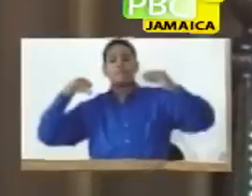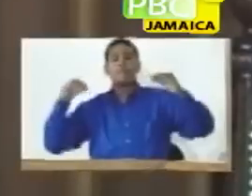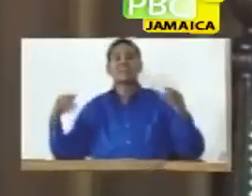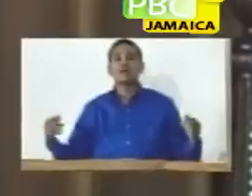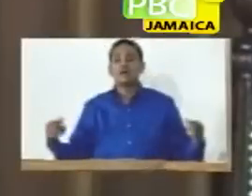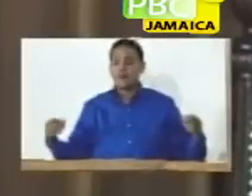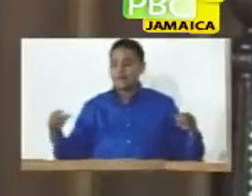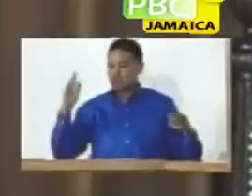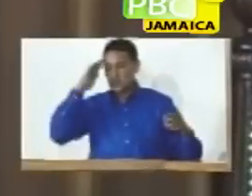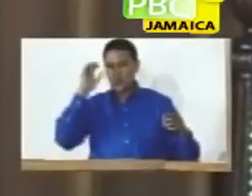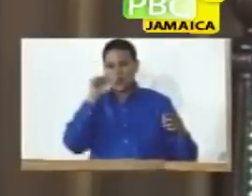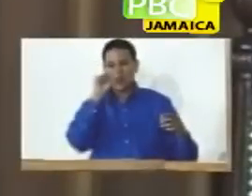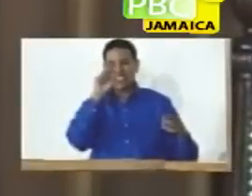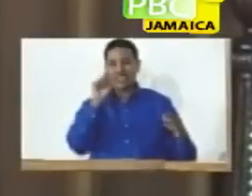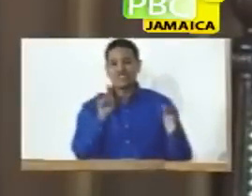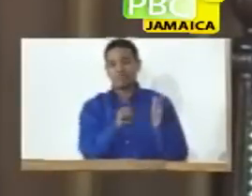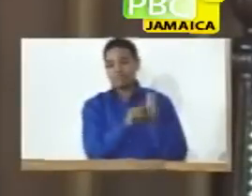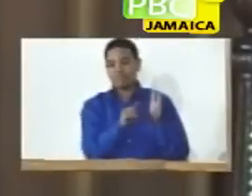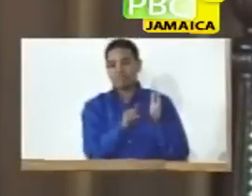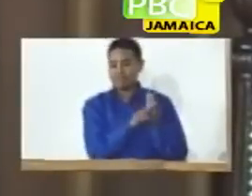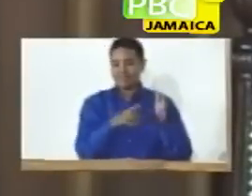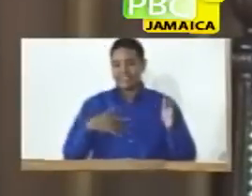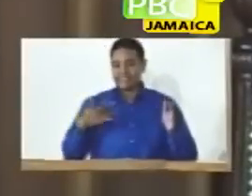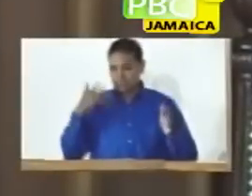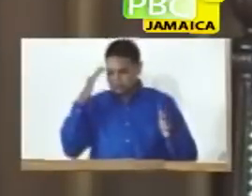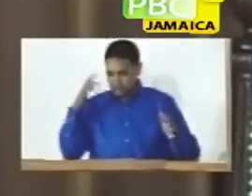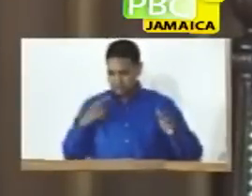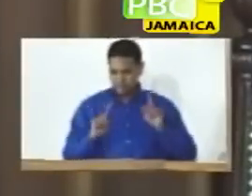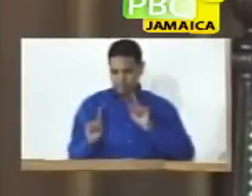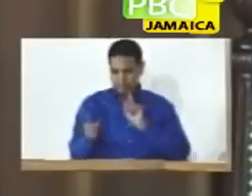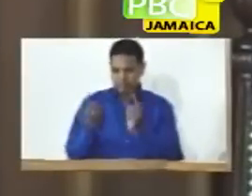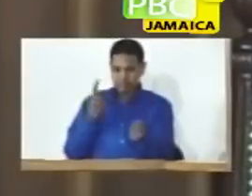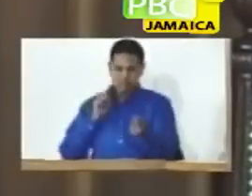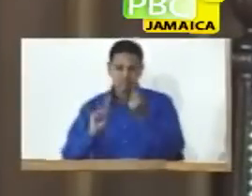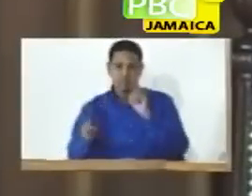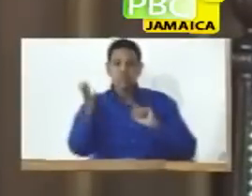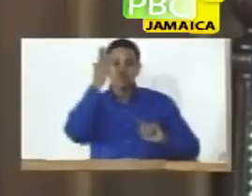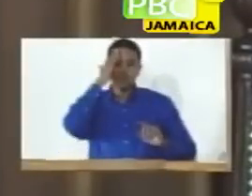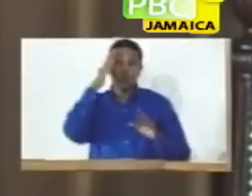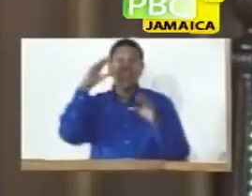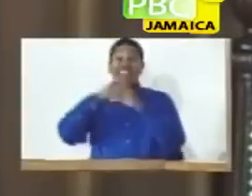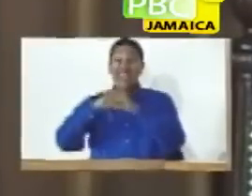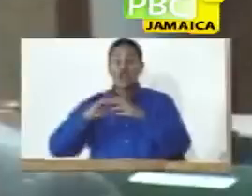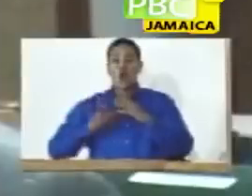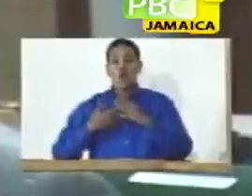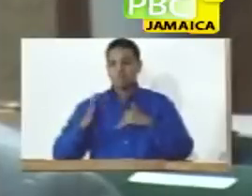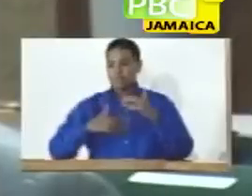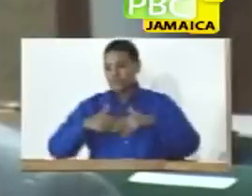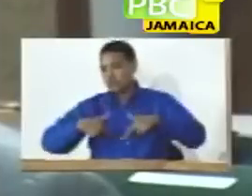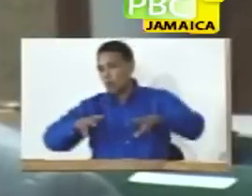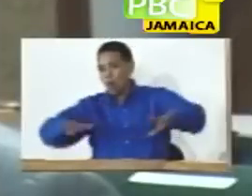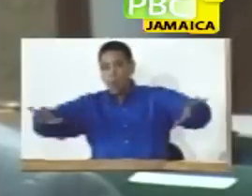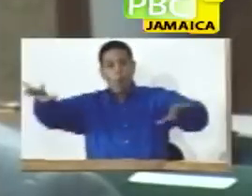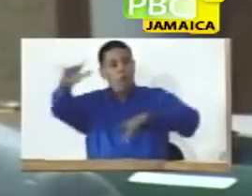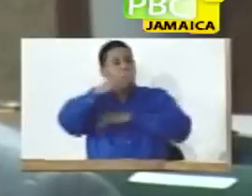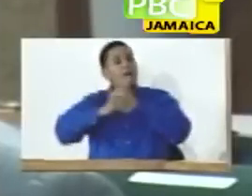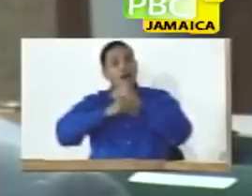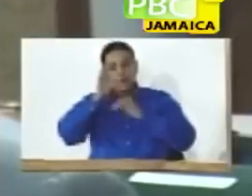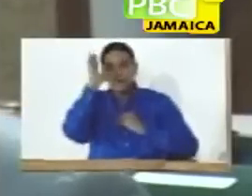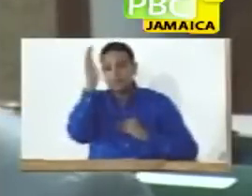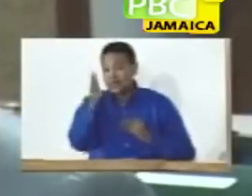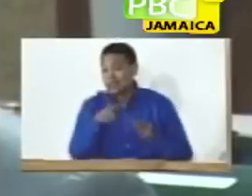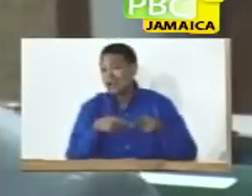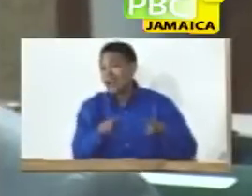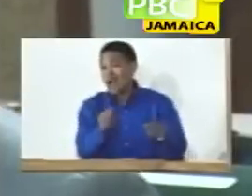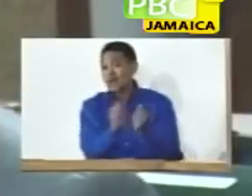designed and embedded into our infrastructure assets. Aligned with this, honorable members,